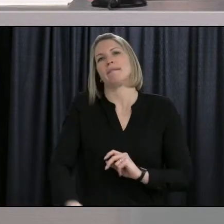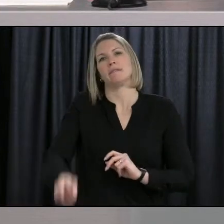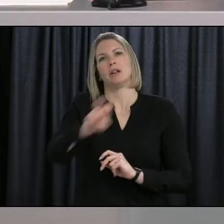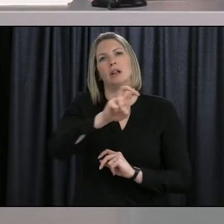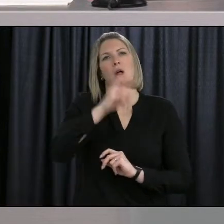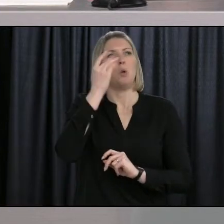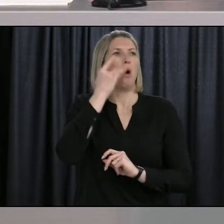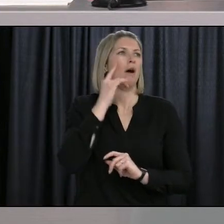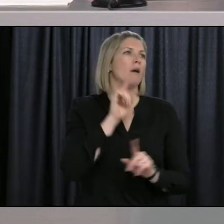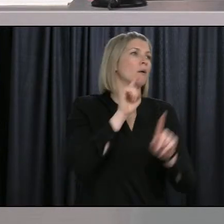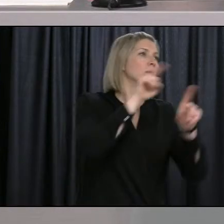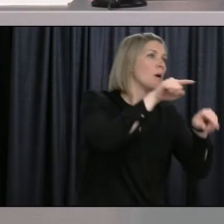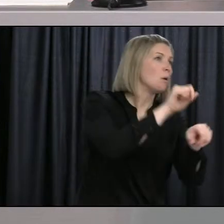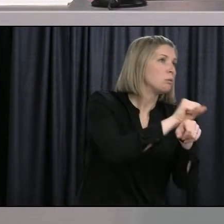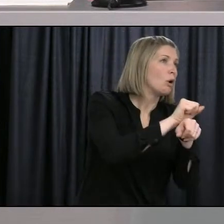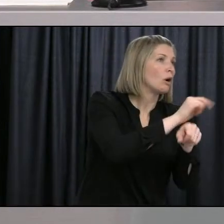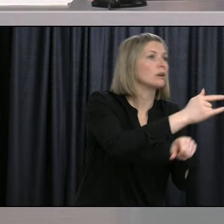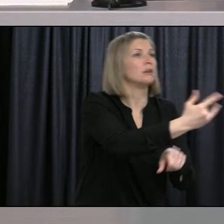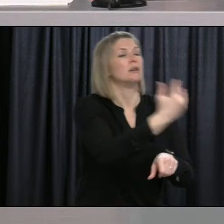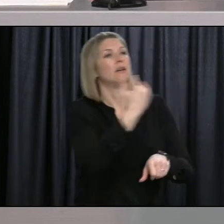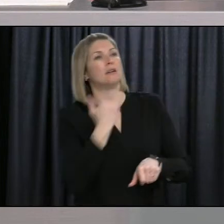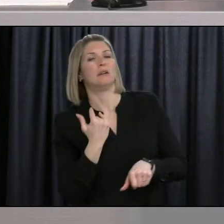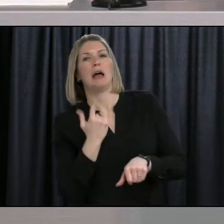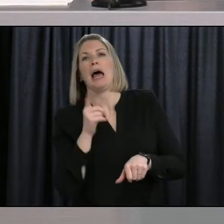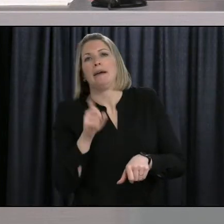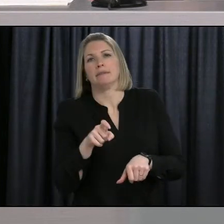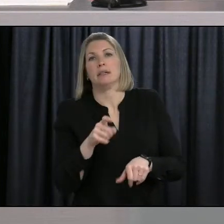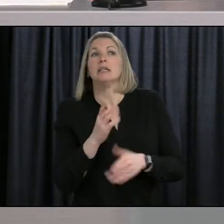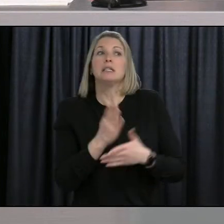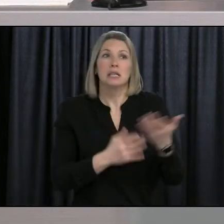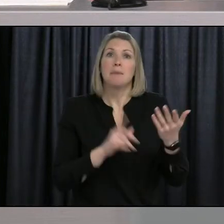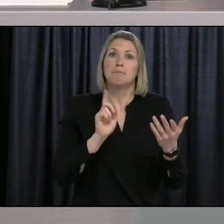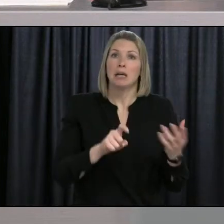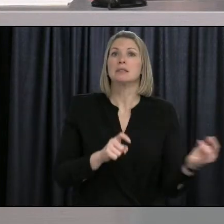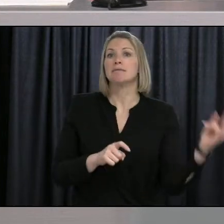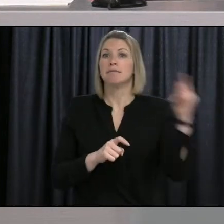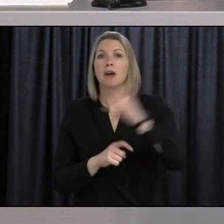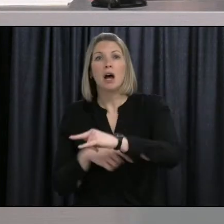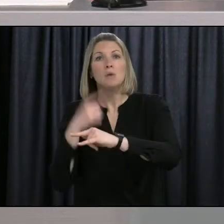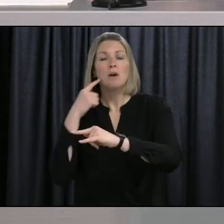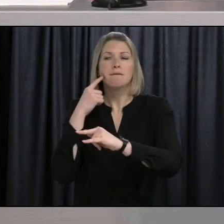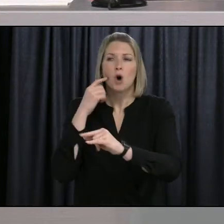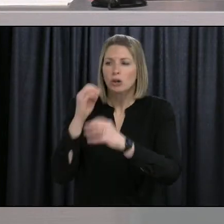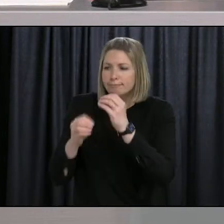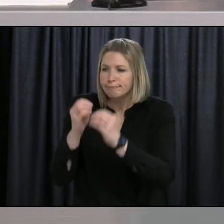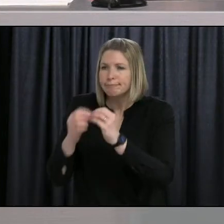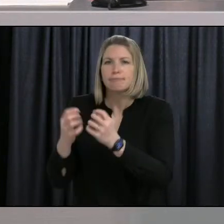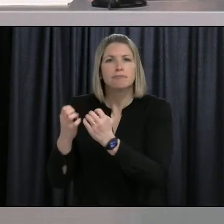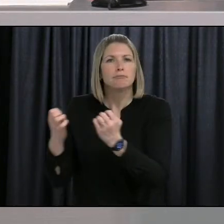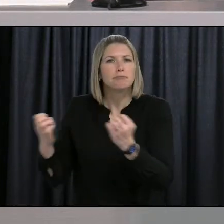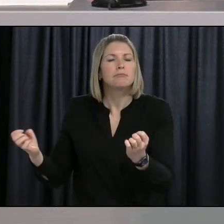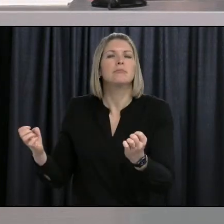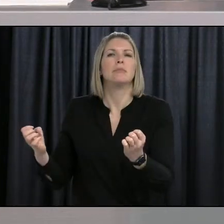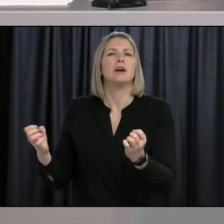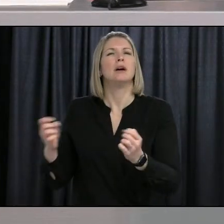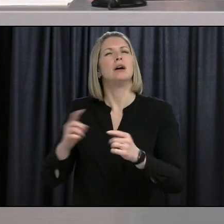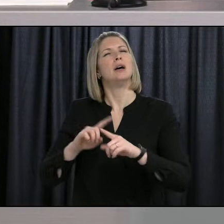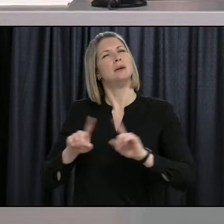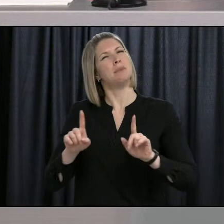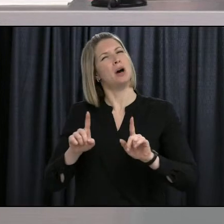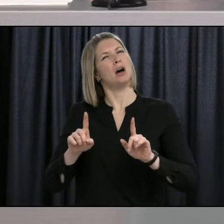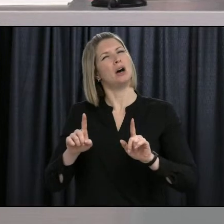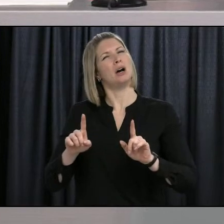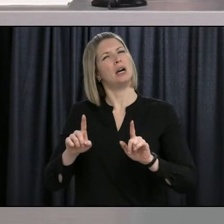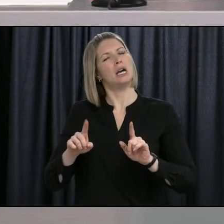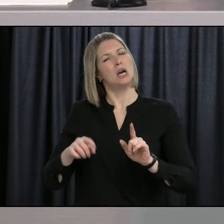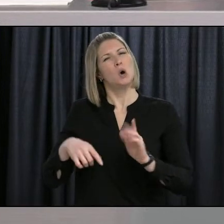about rotational workers and how difficult that is for them. And I think there's a lot of sympathy there, but not much has been said about people who qualify as